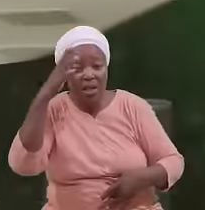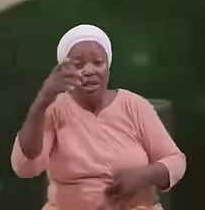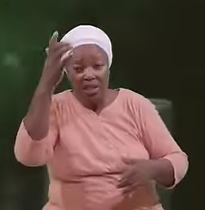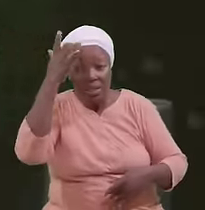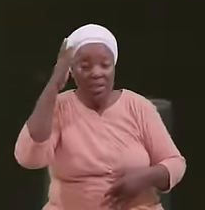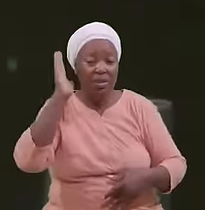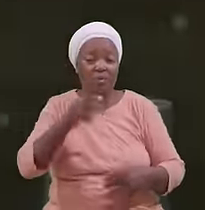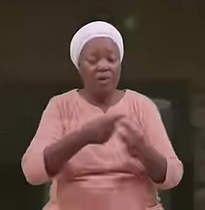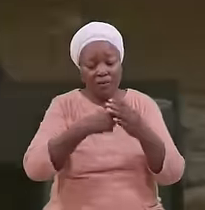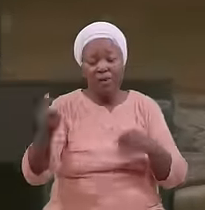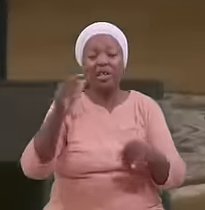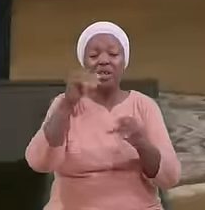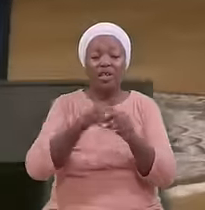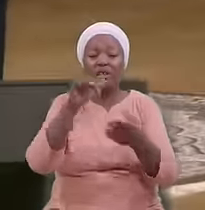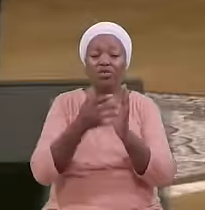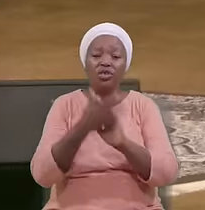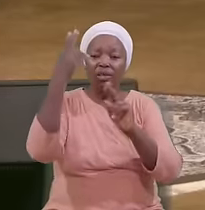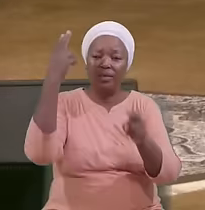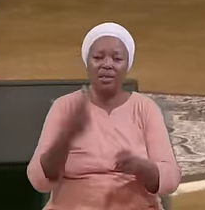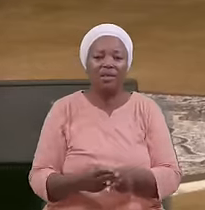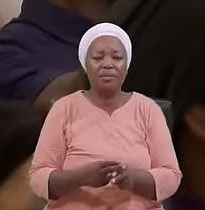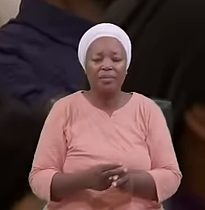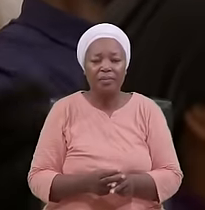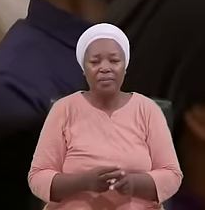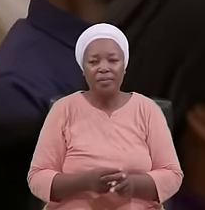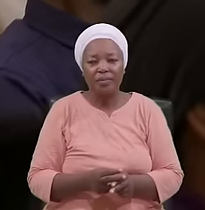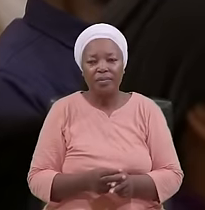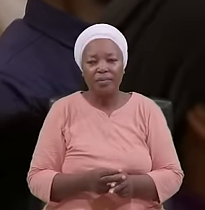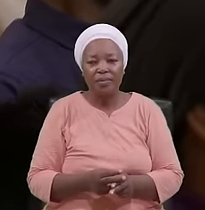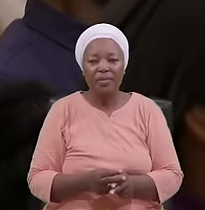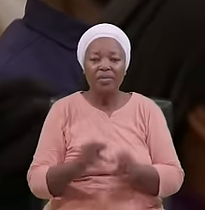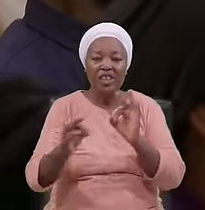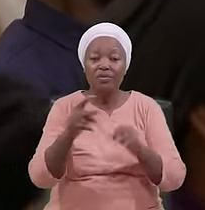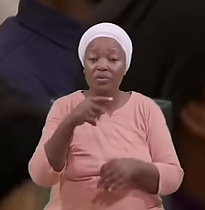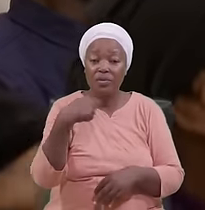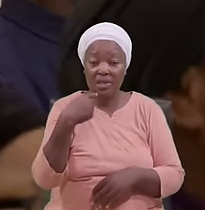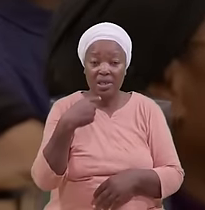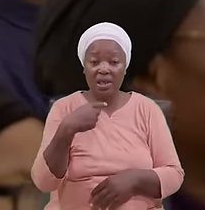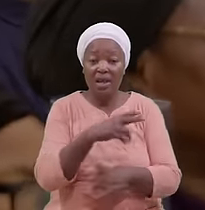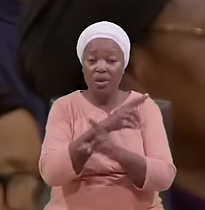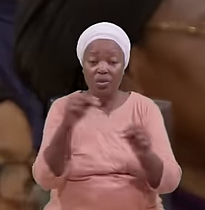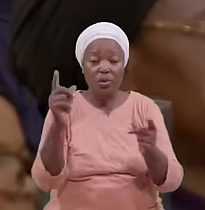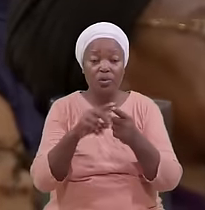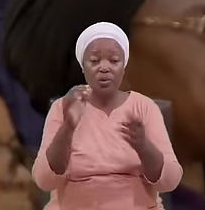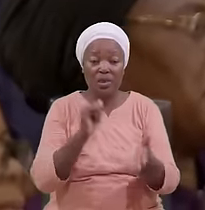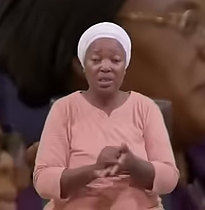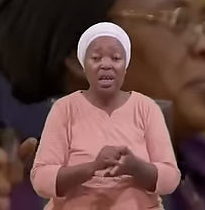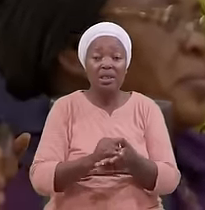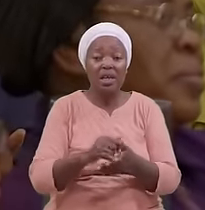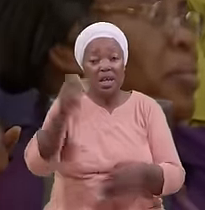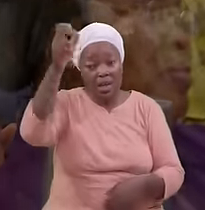disease will run away in Jesus' name. If you say no to